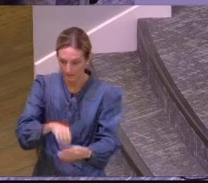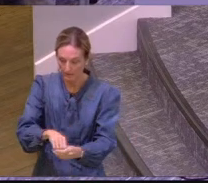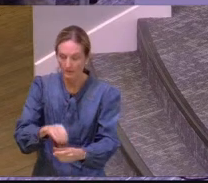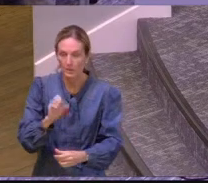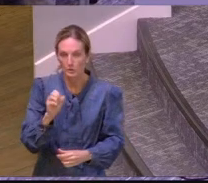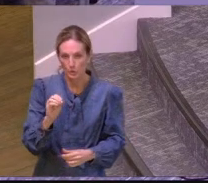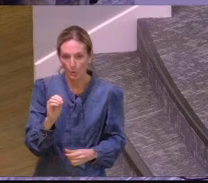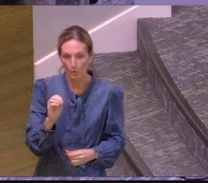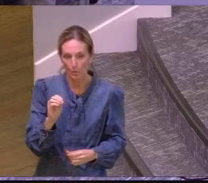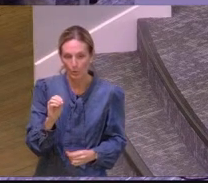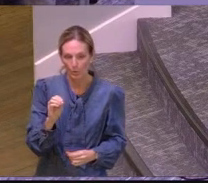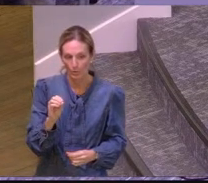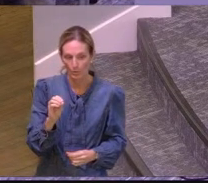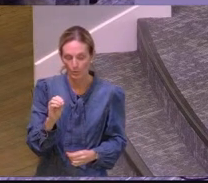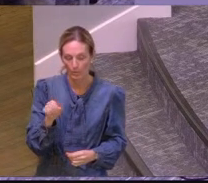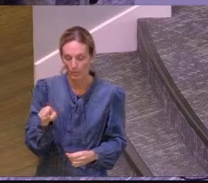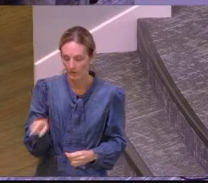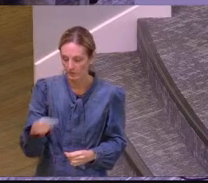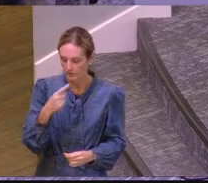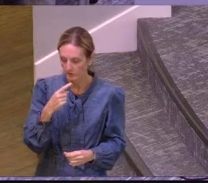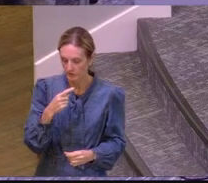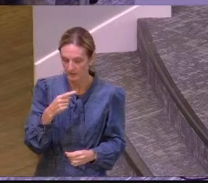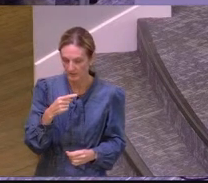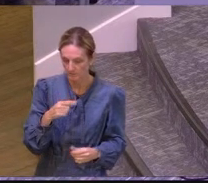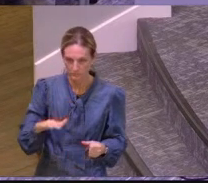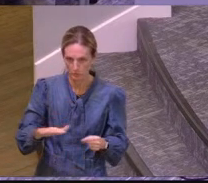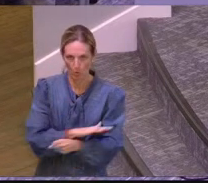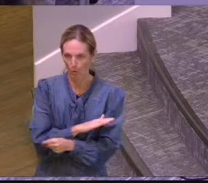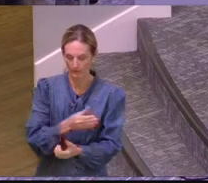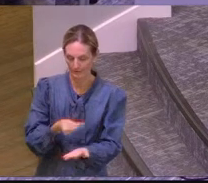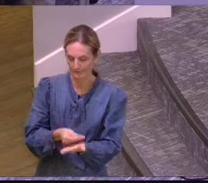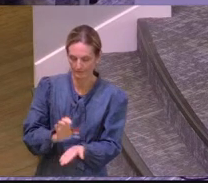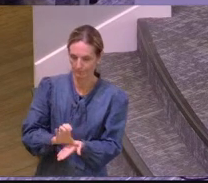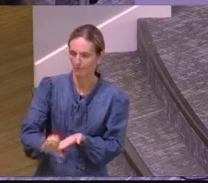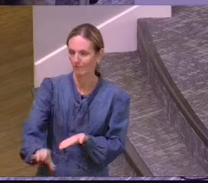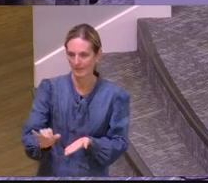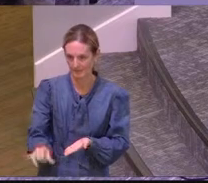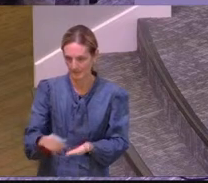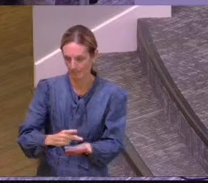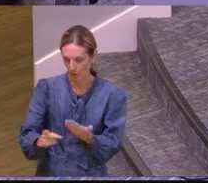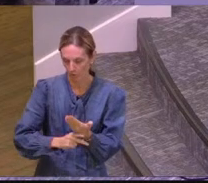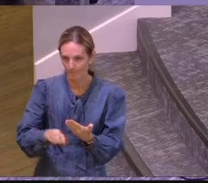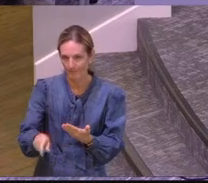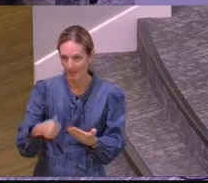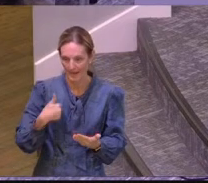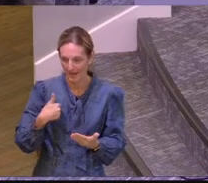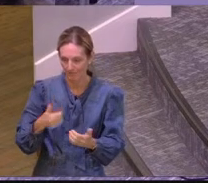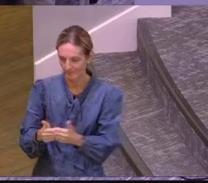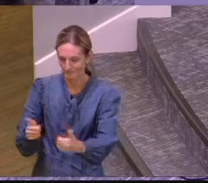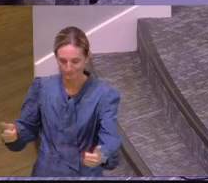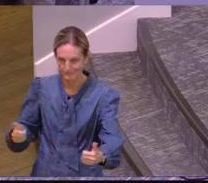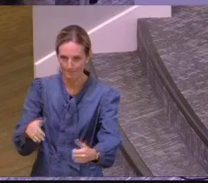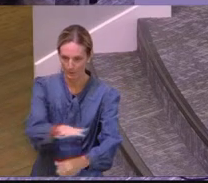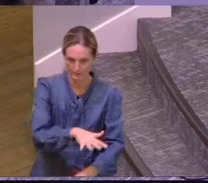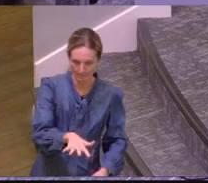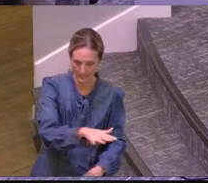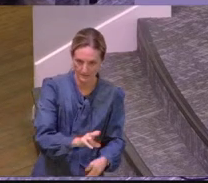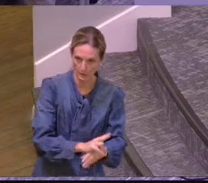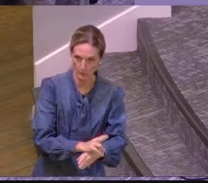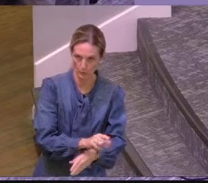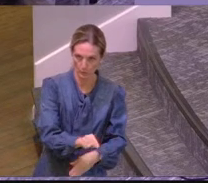And so, you know, and she totally funds that, but they have their own space that they utilize,